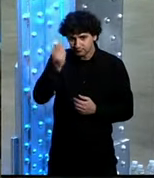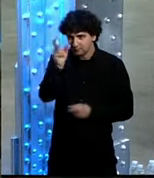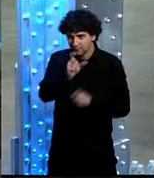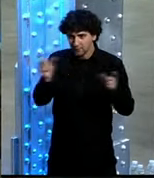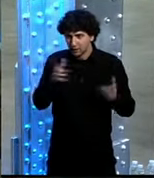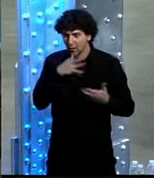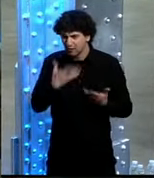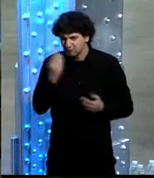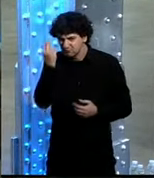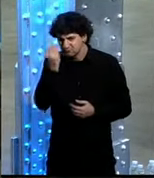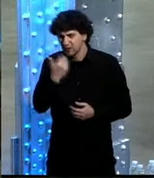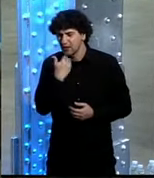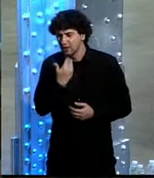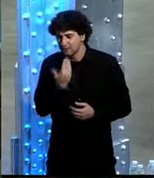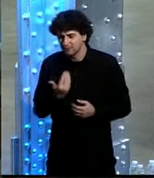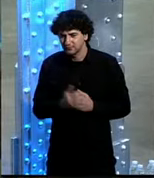interaction.